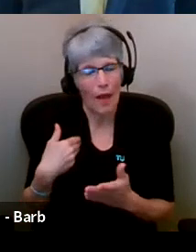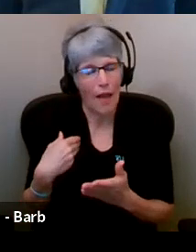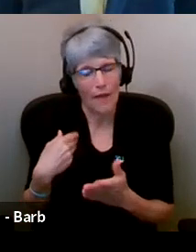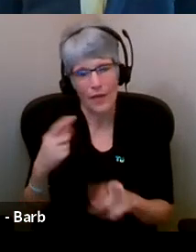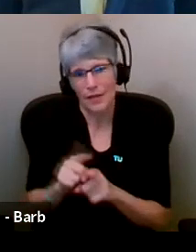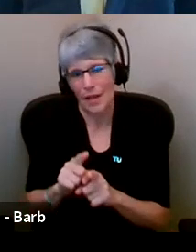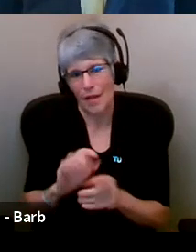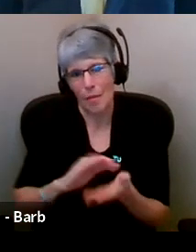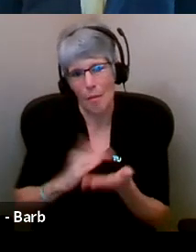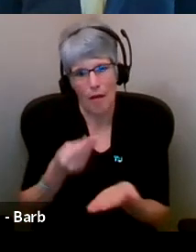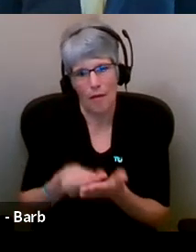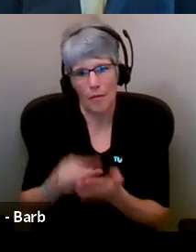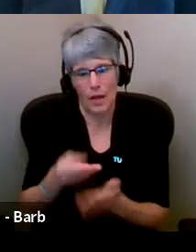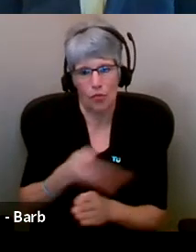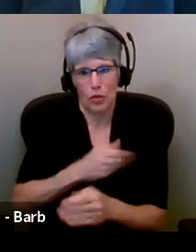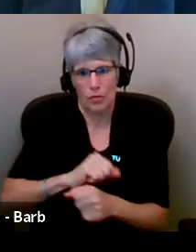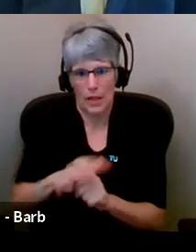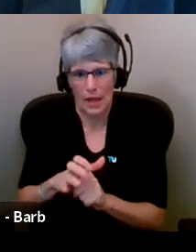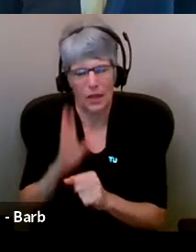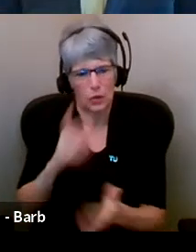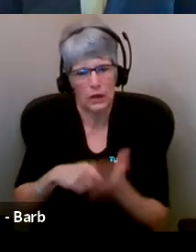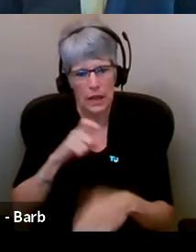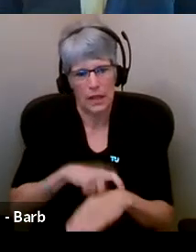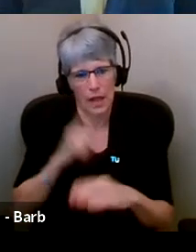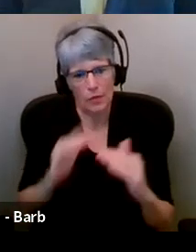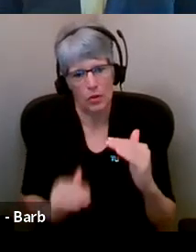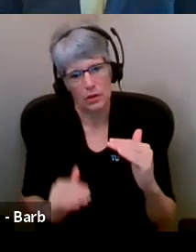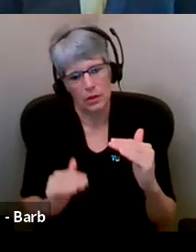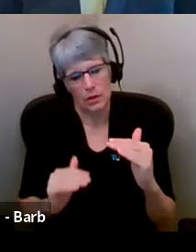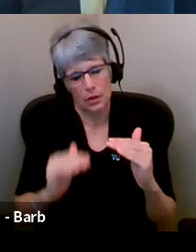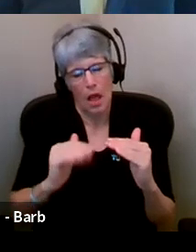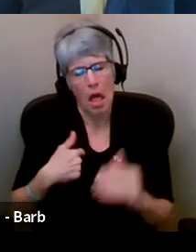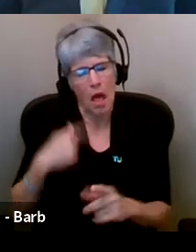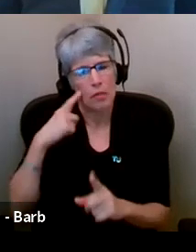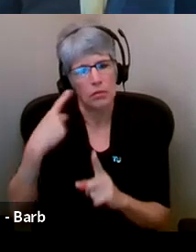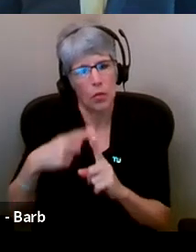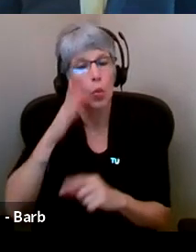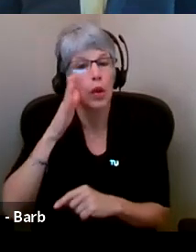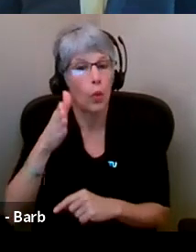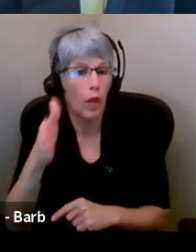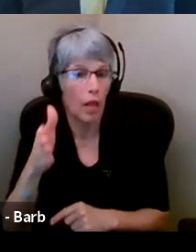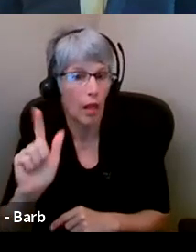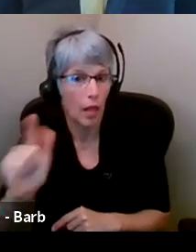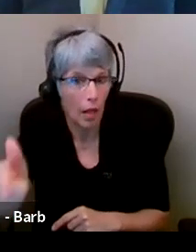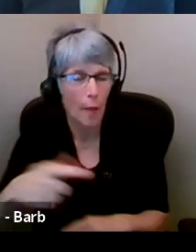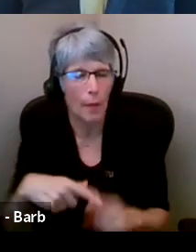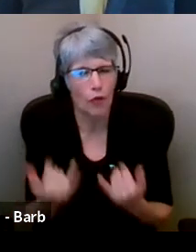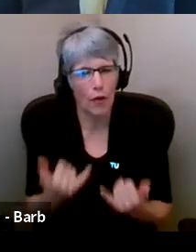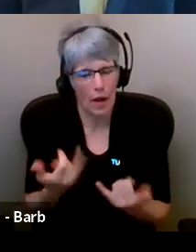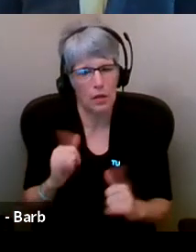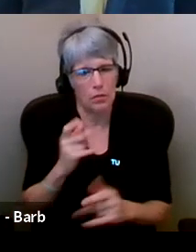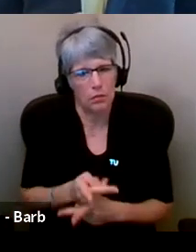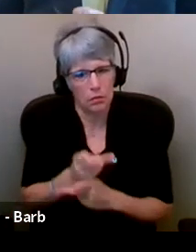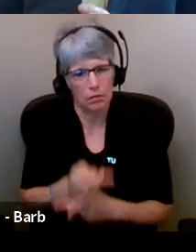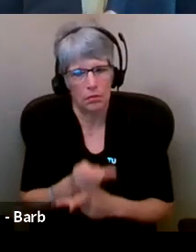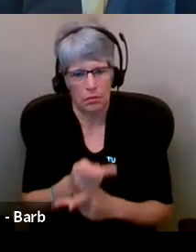to take us a while to get back to those levels. We certainly hope, and I'm optimistic as well, that we will, but for right now, we just need to be cautious and conservative to